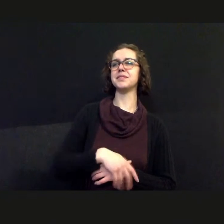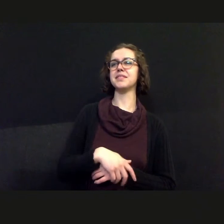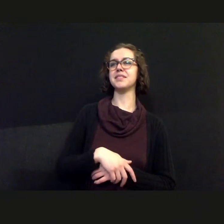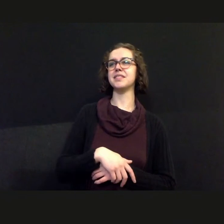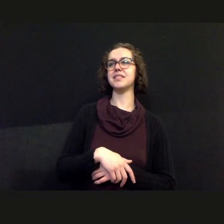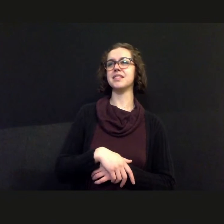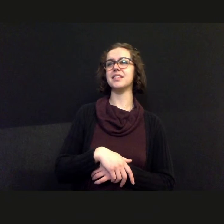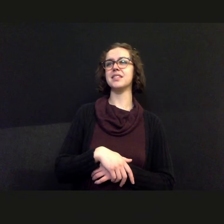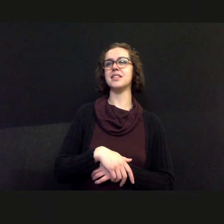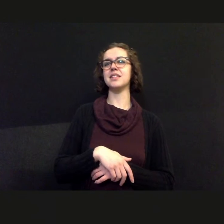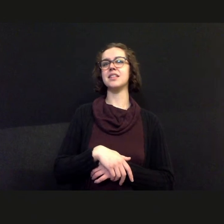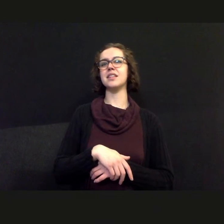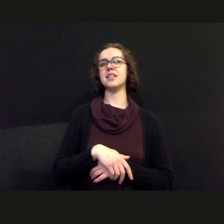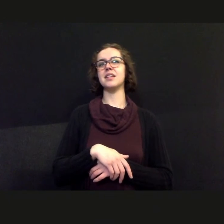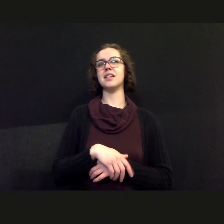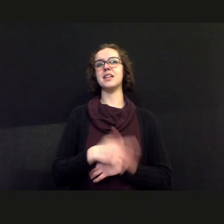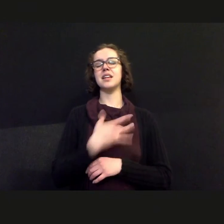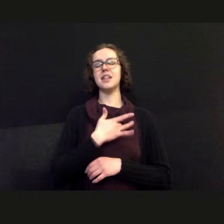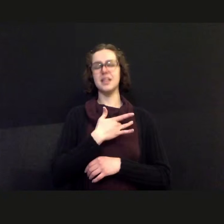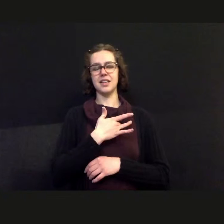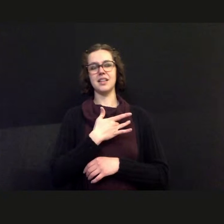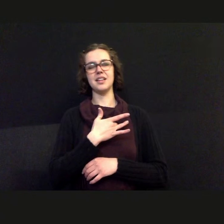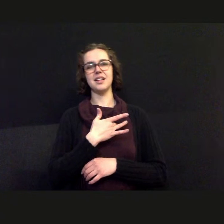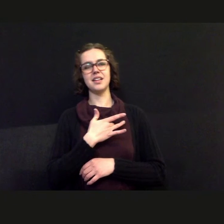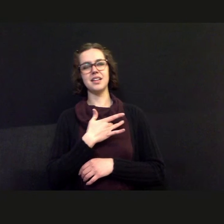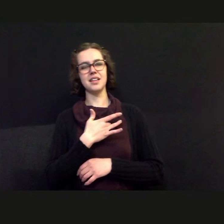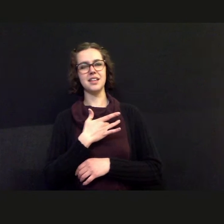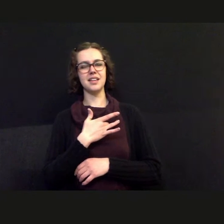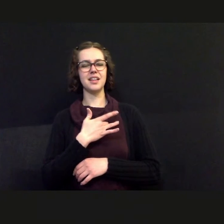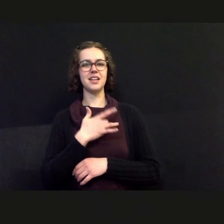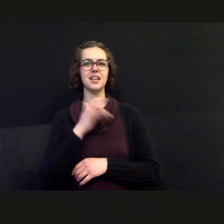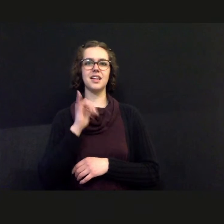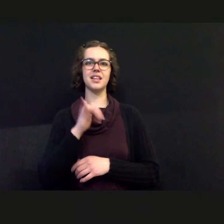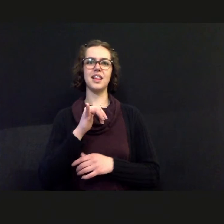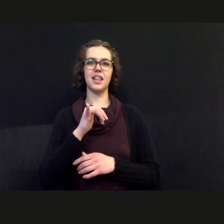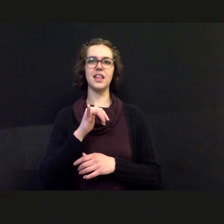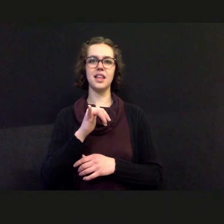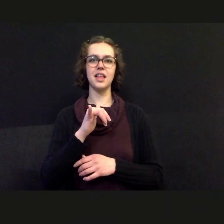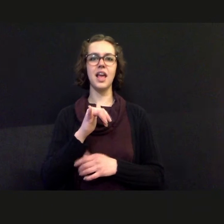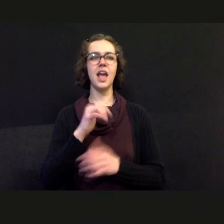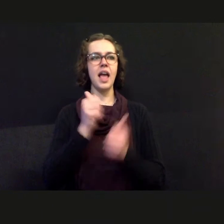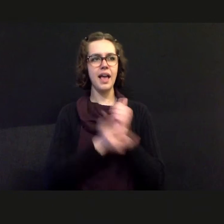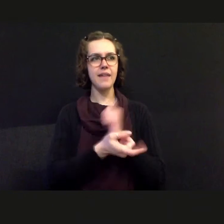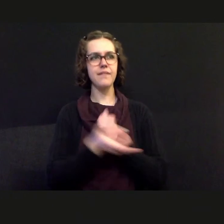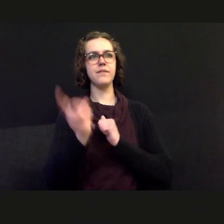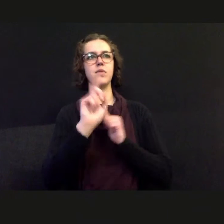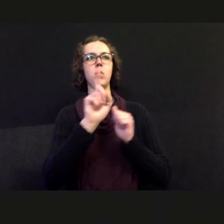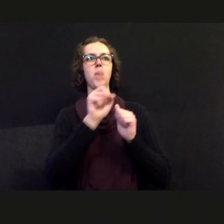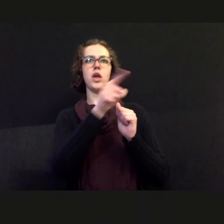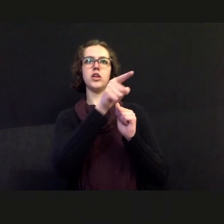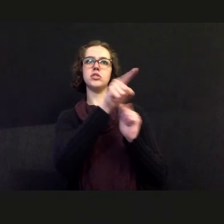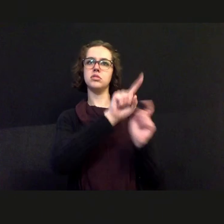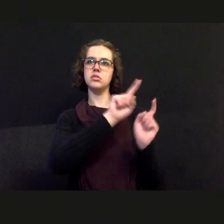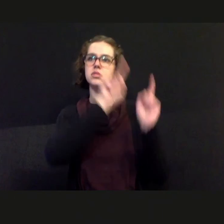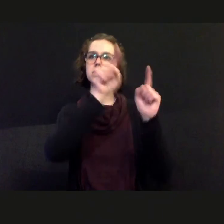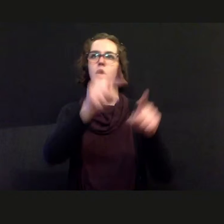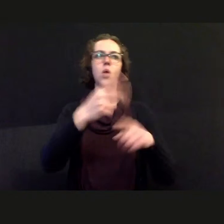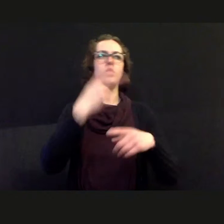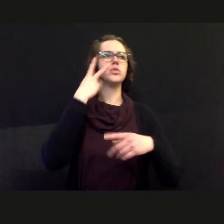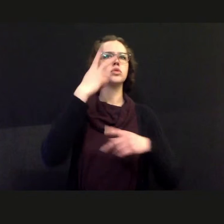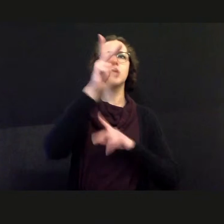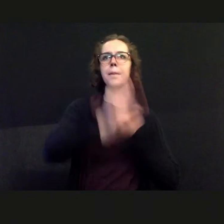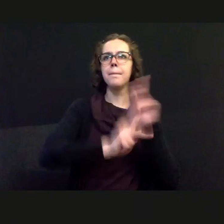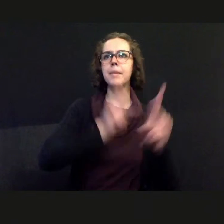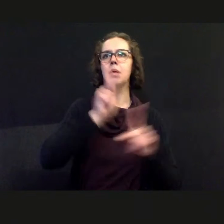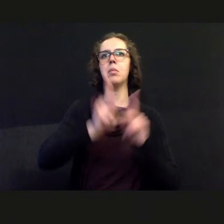And that's what was underneath so much of her work. Everywhere she went, she saw people. She